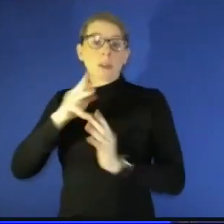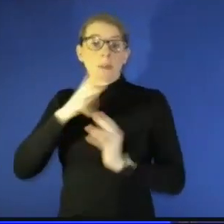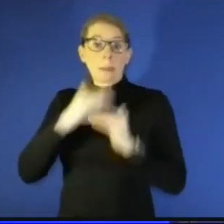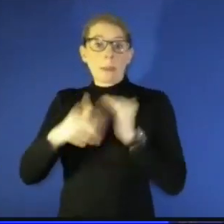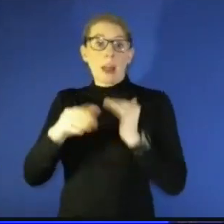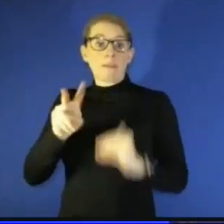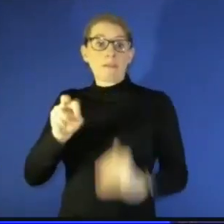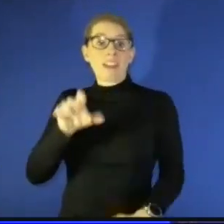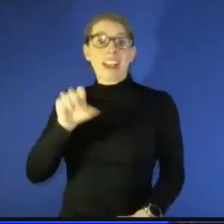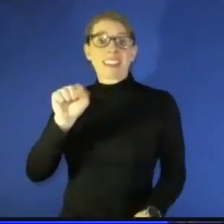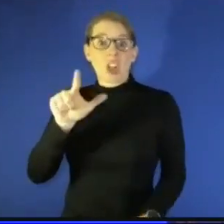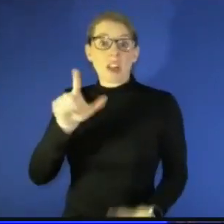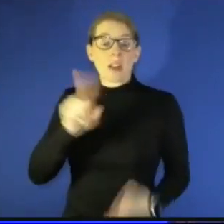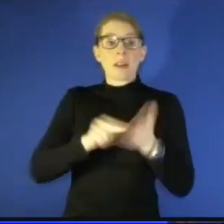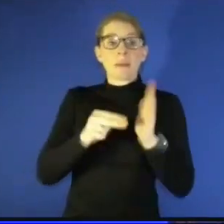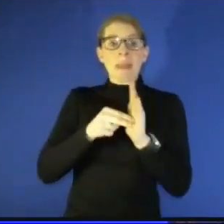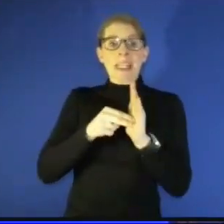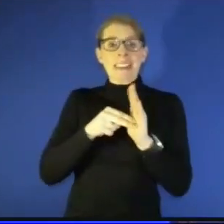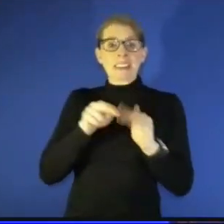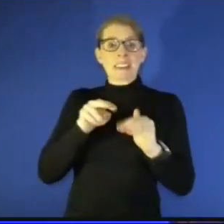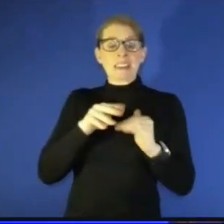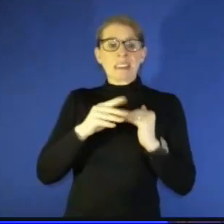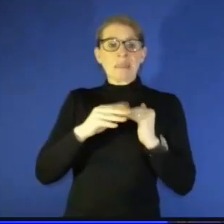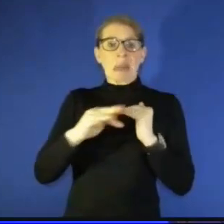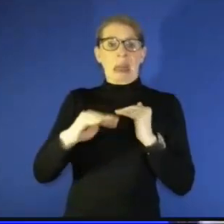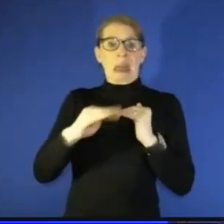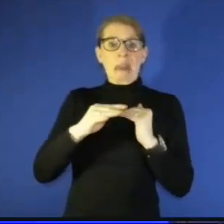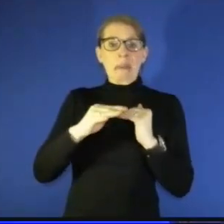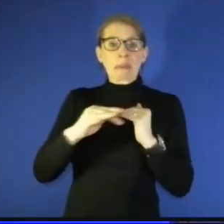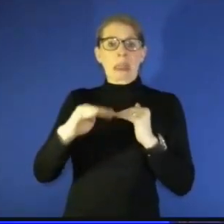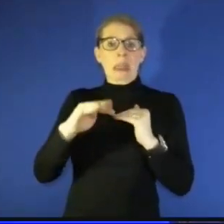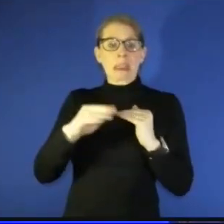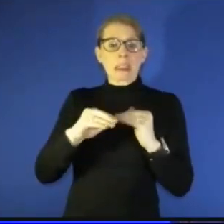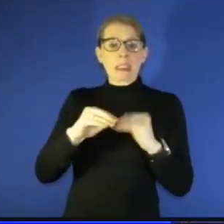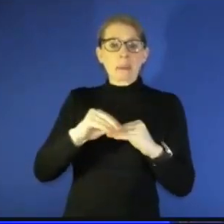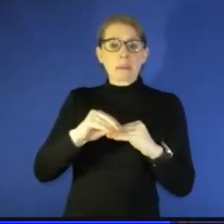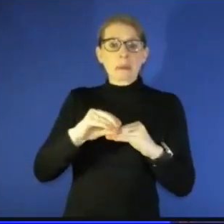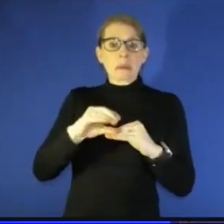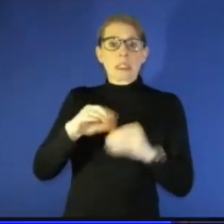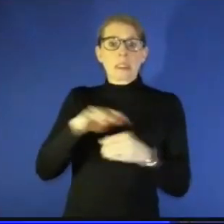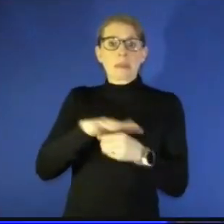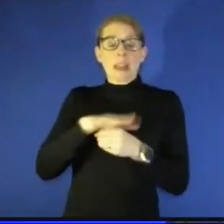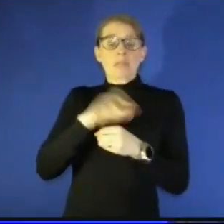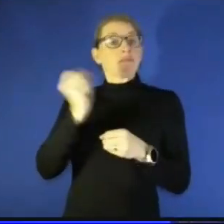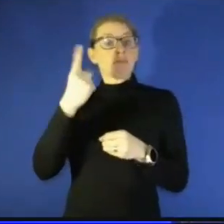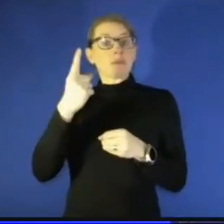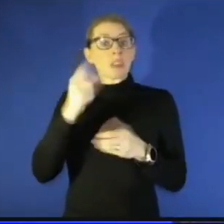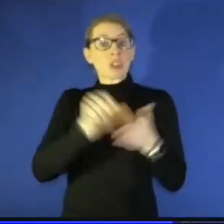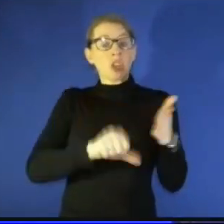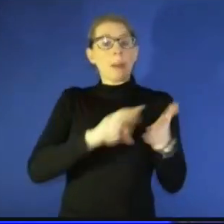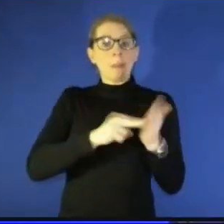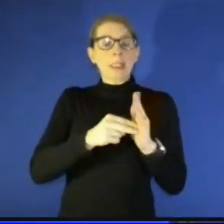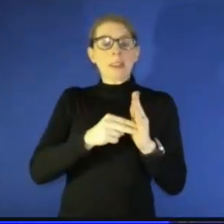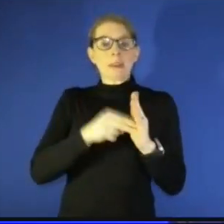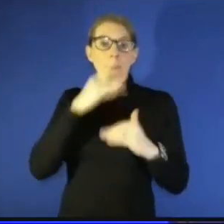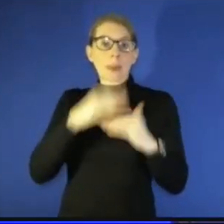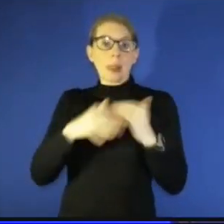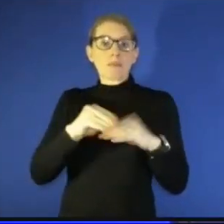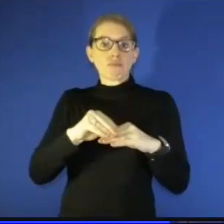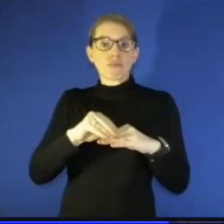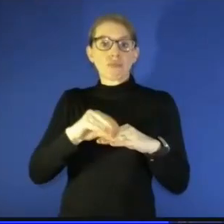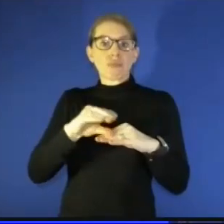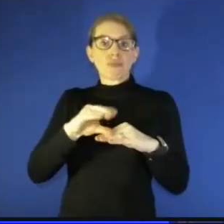prone to leaking into this potential space. So despite the surgery, you can get reaccumulation of the bleeding. The